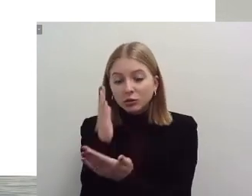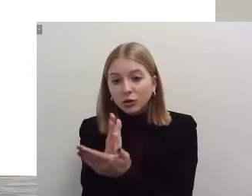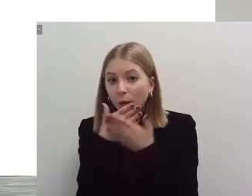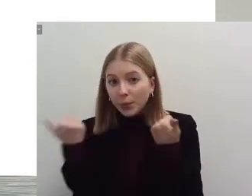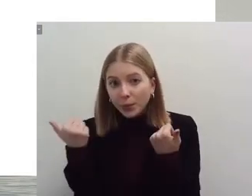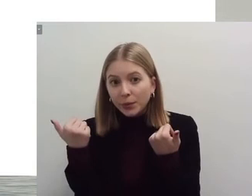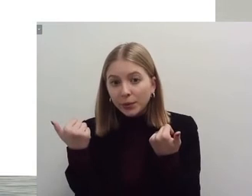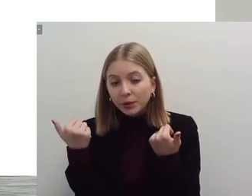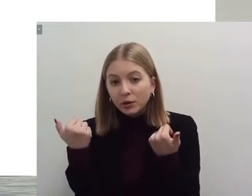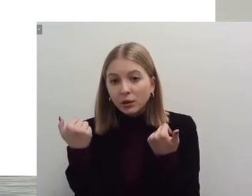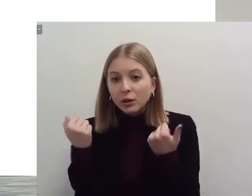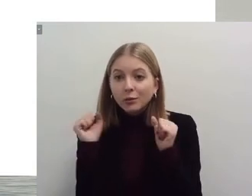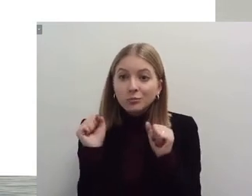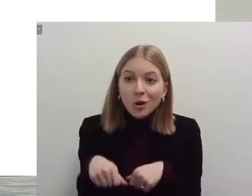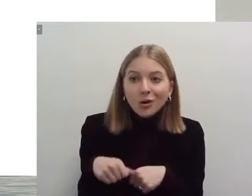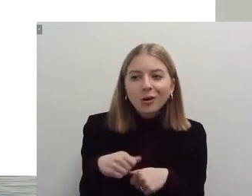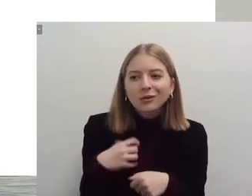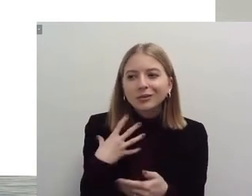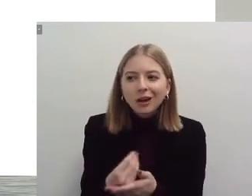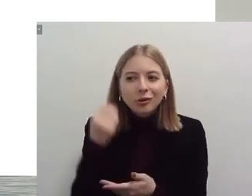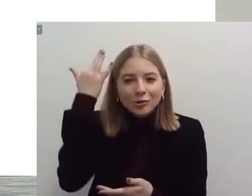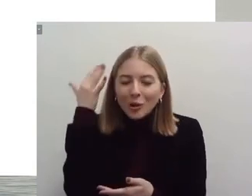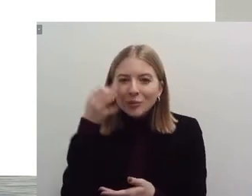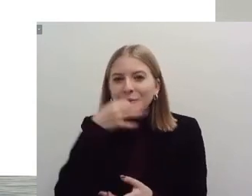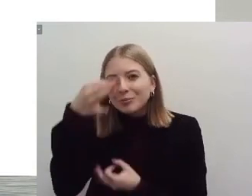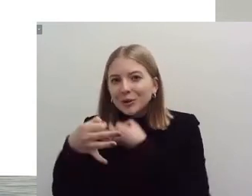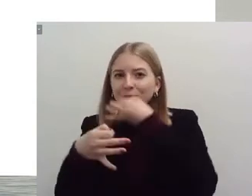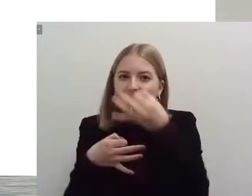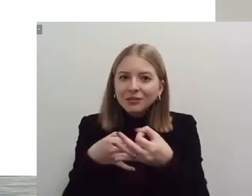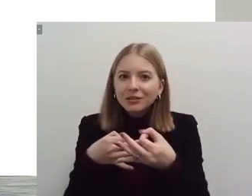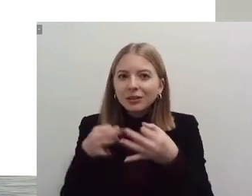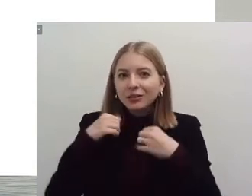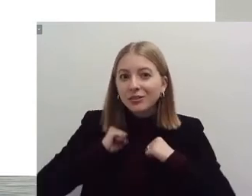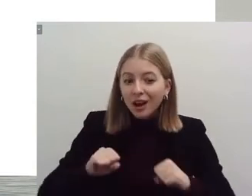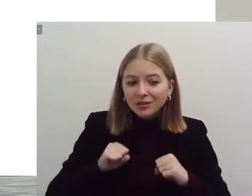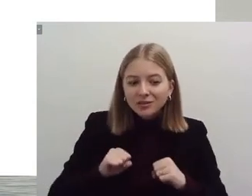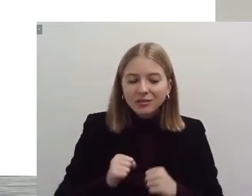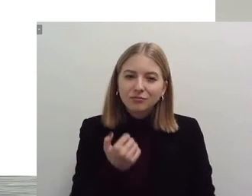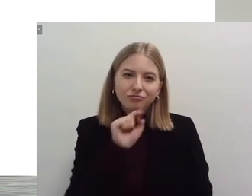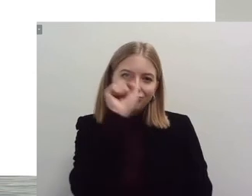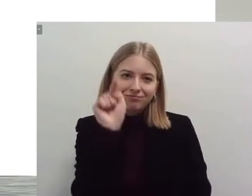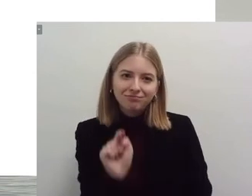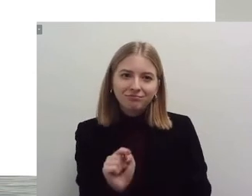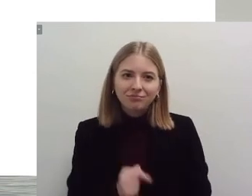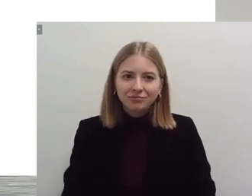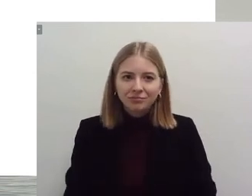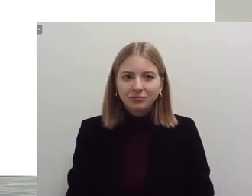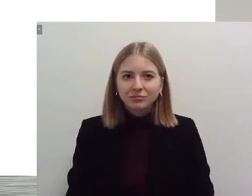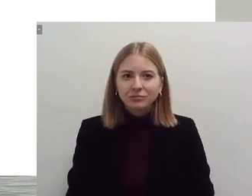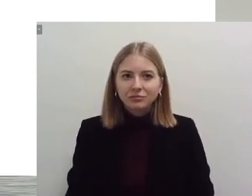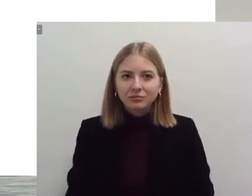the parent has the more rights, even nonetheless, even if I do. And some